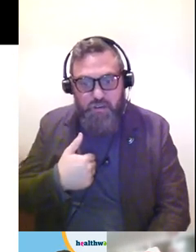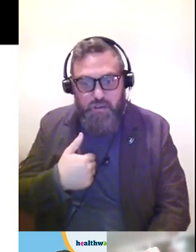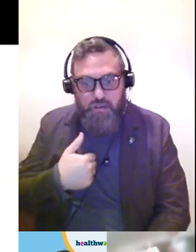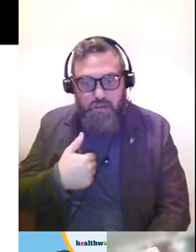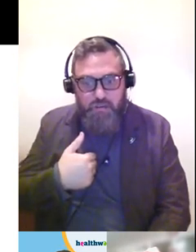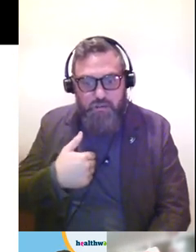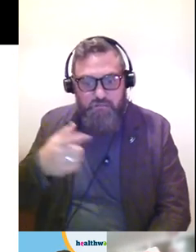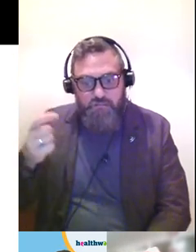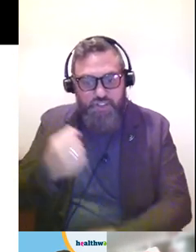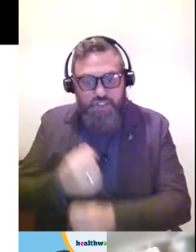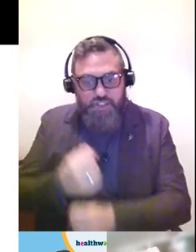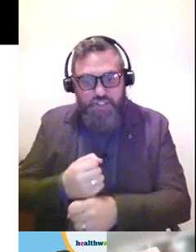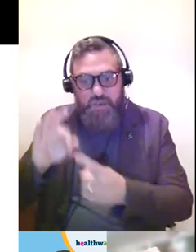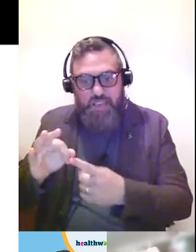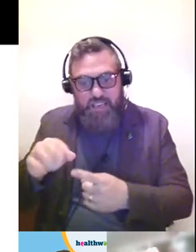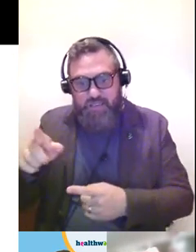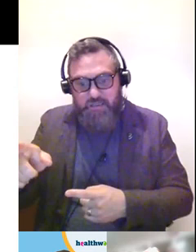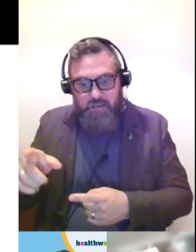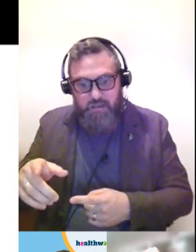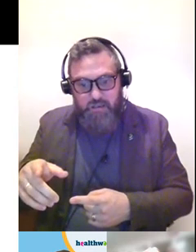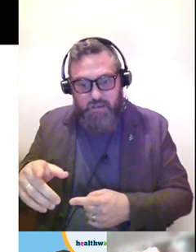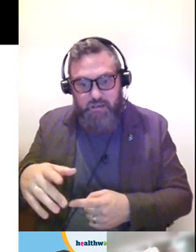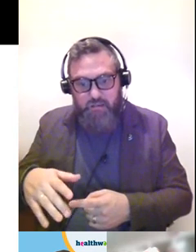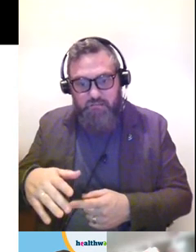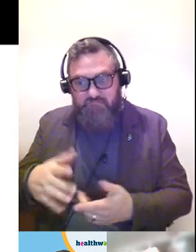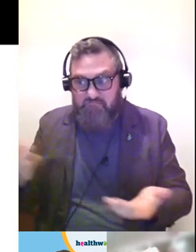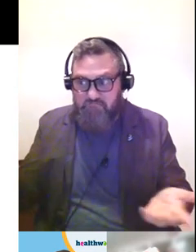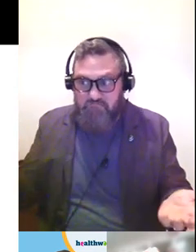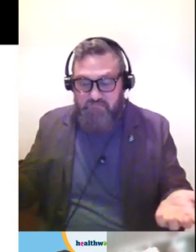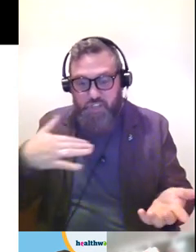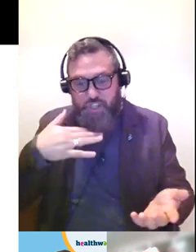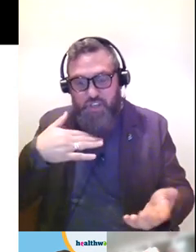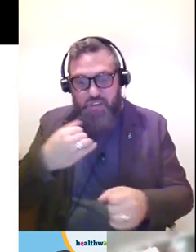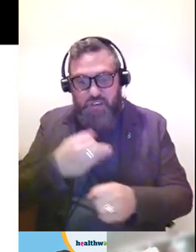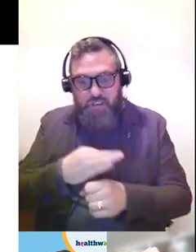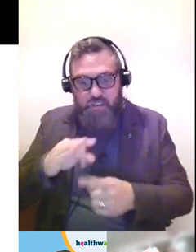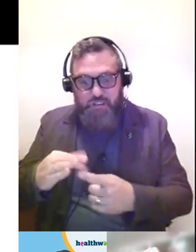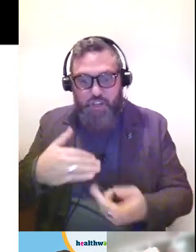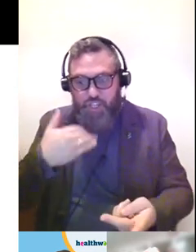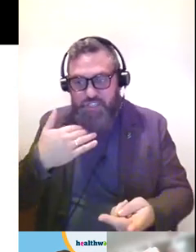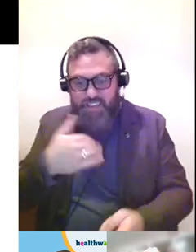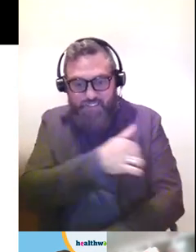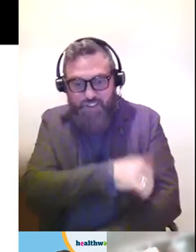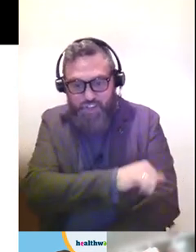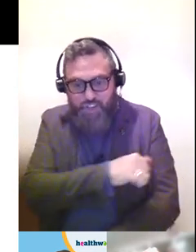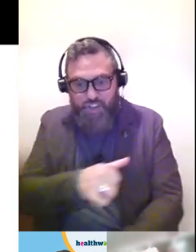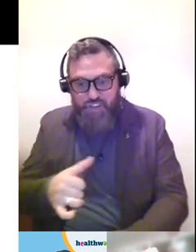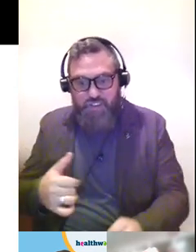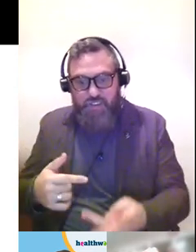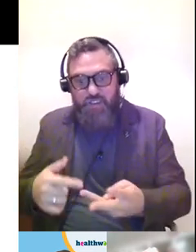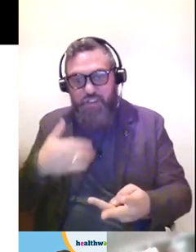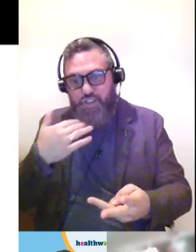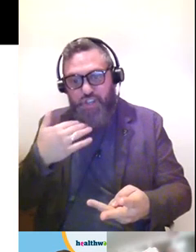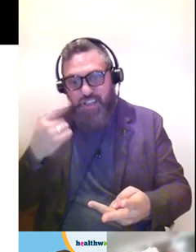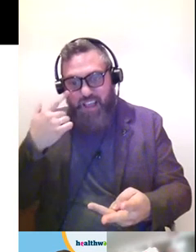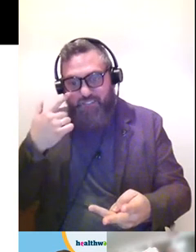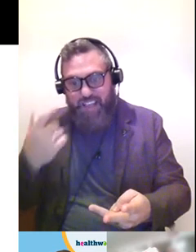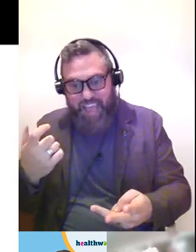GPs, not complete, a lack of GPs, a lack of nurses, a lack of care. And it's